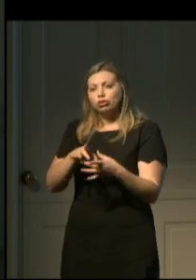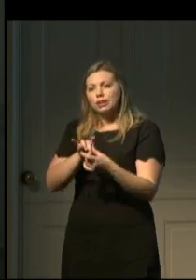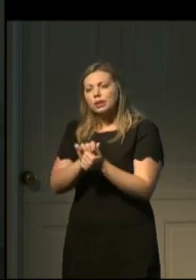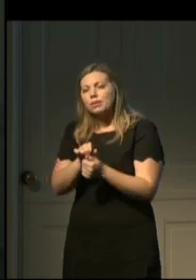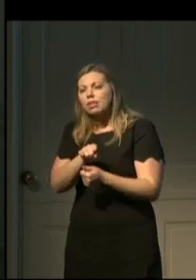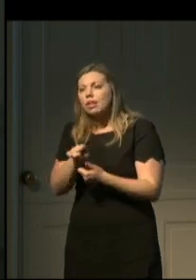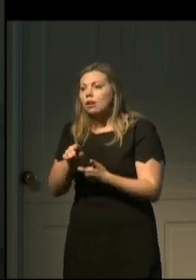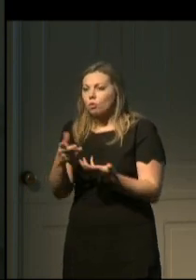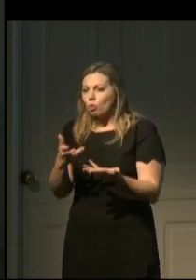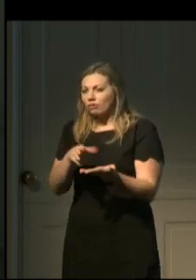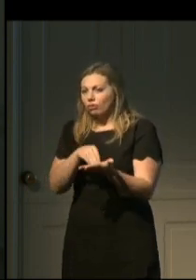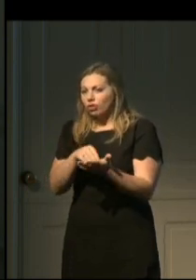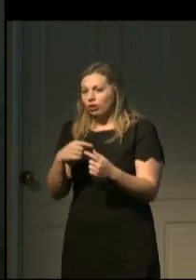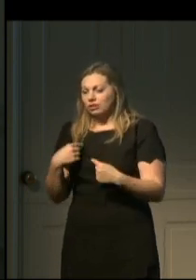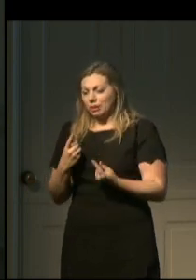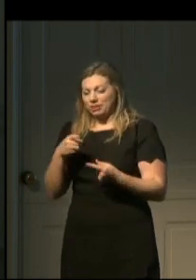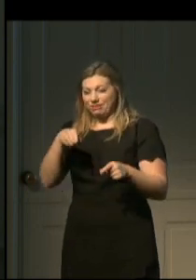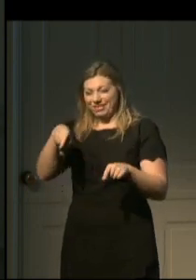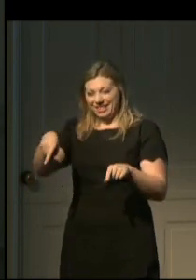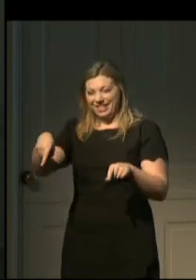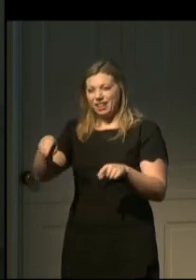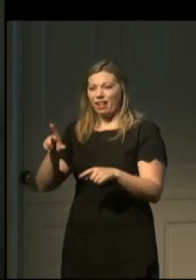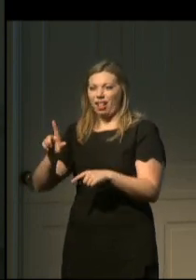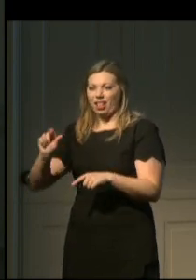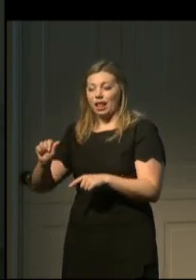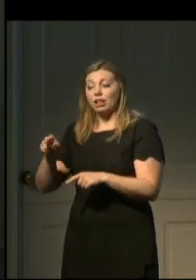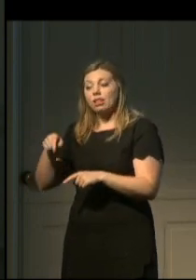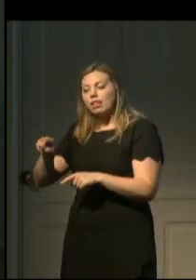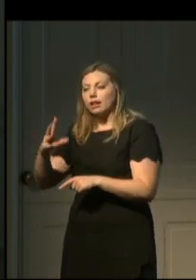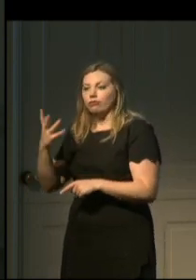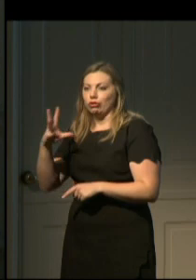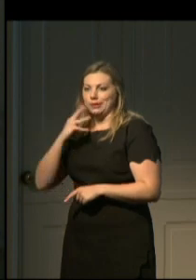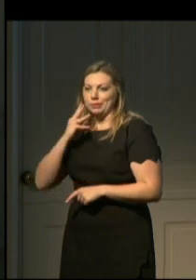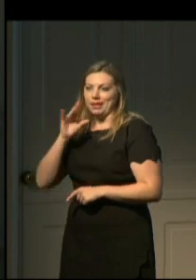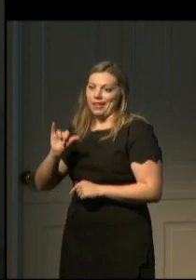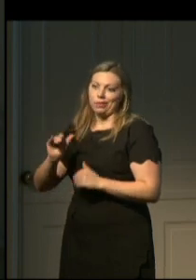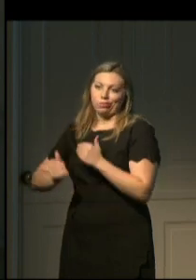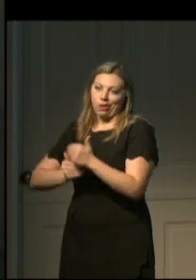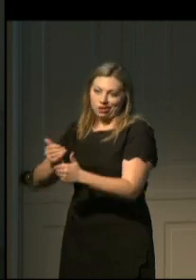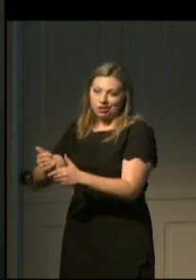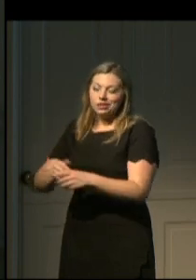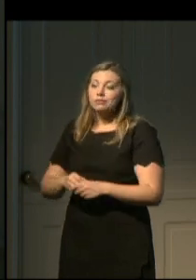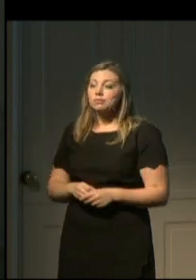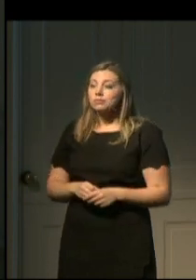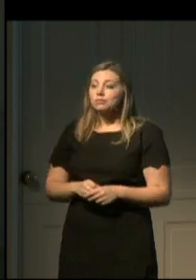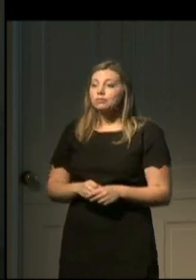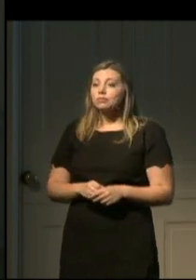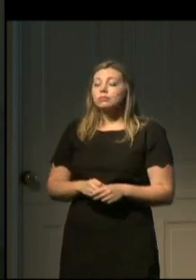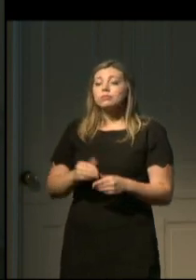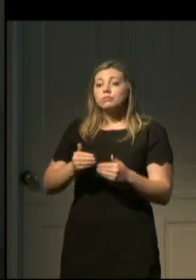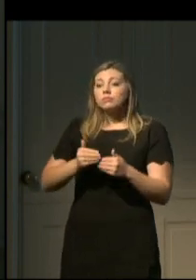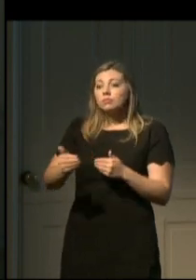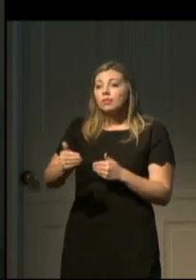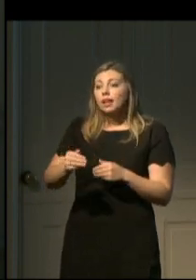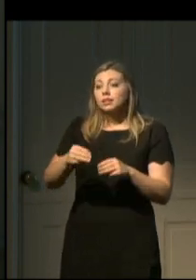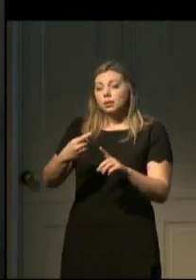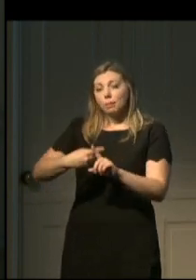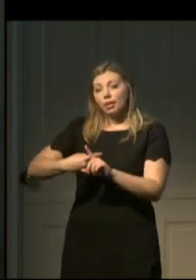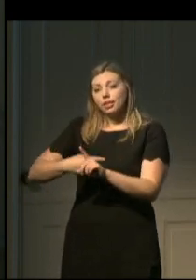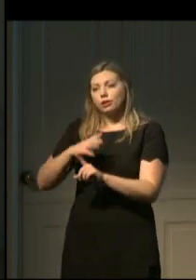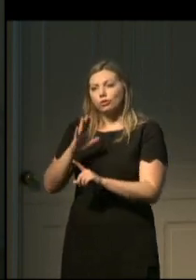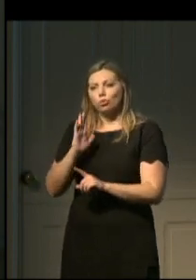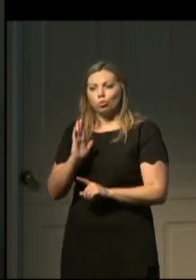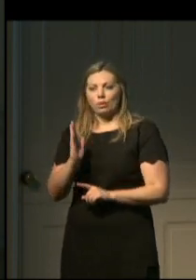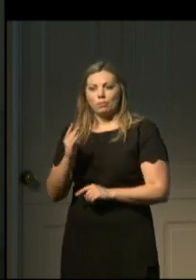they had learned in LA as they went through that process. And over the coming months, we will be presenting